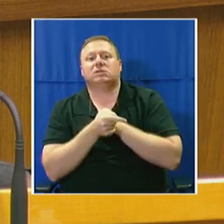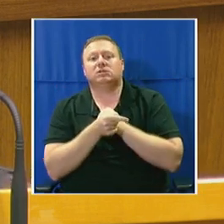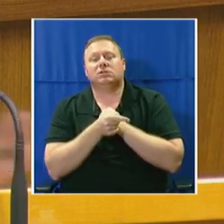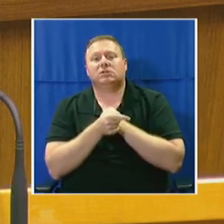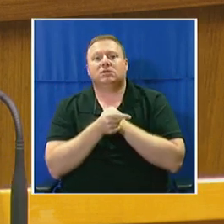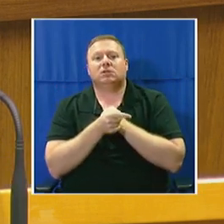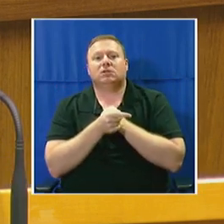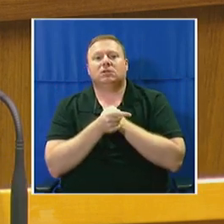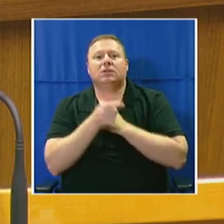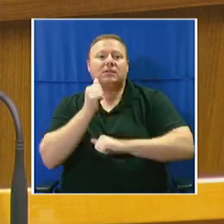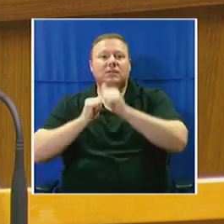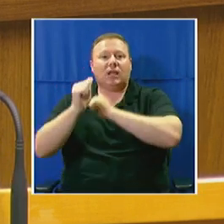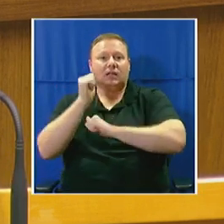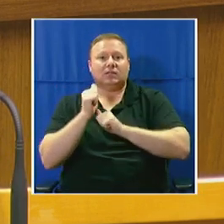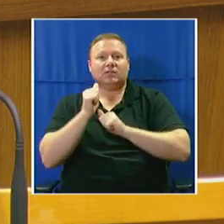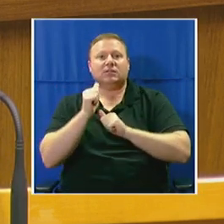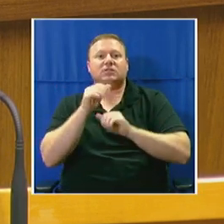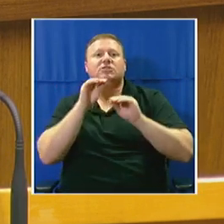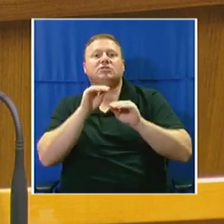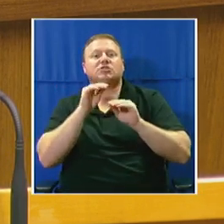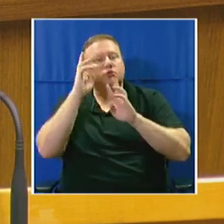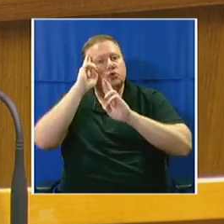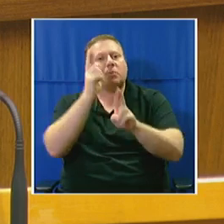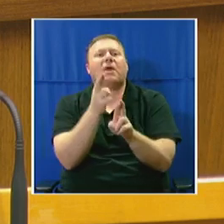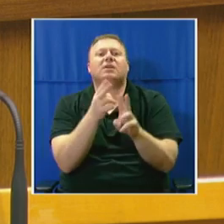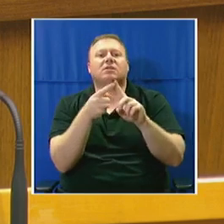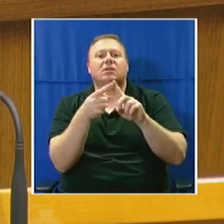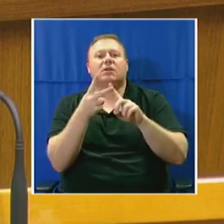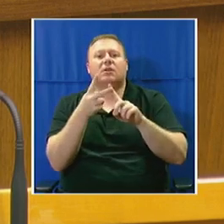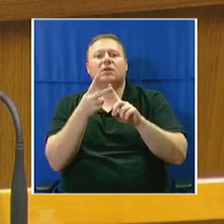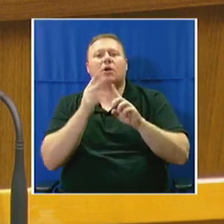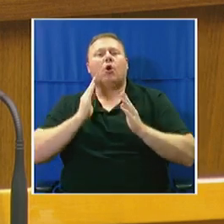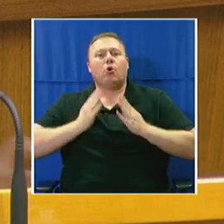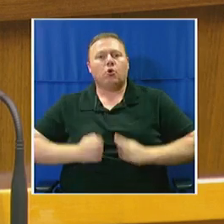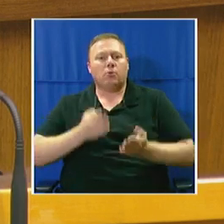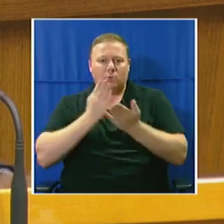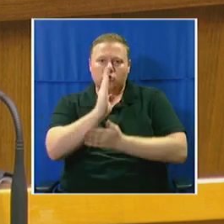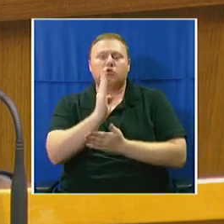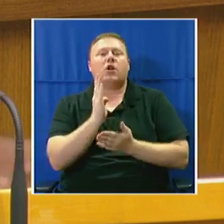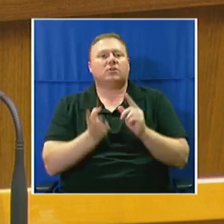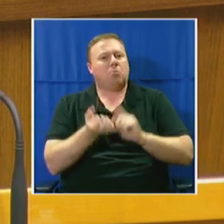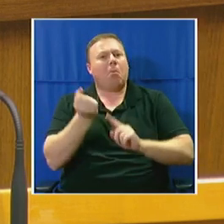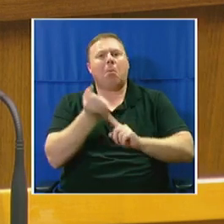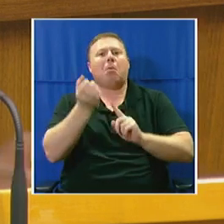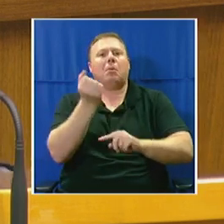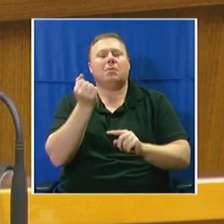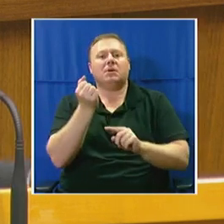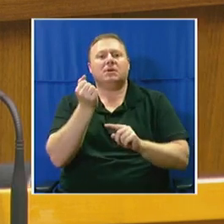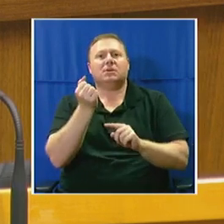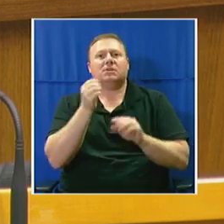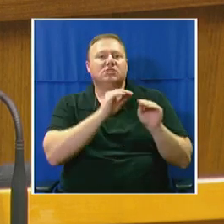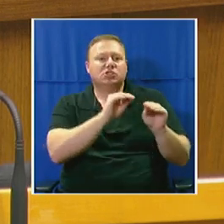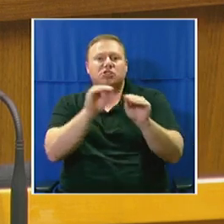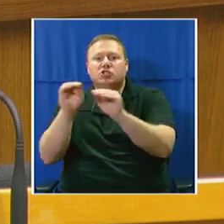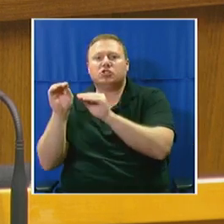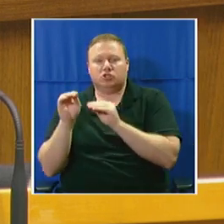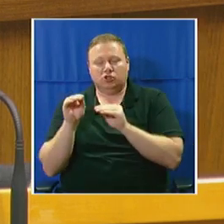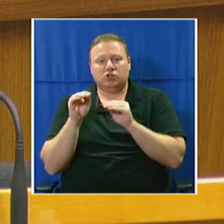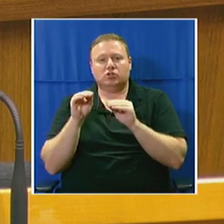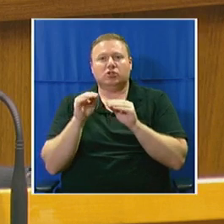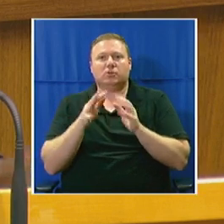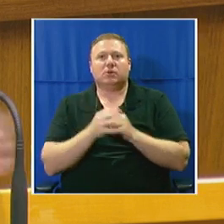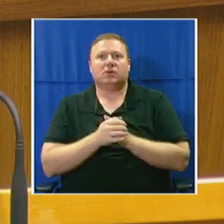defeat gender based violence together we can defeat homicides last but not least the matter the last but